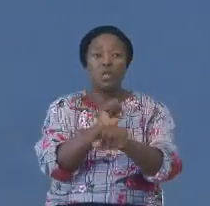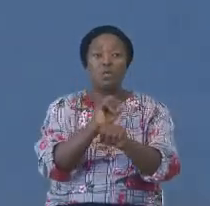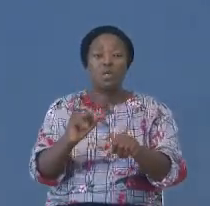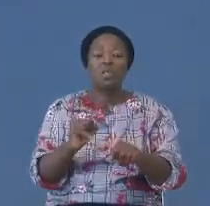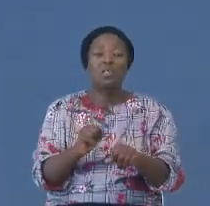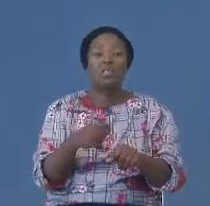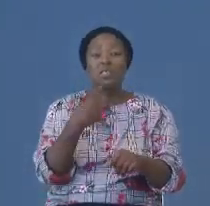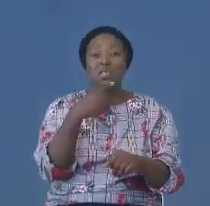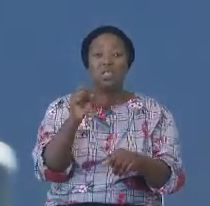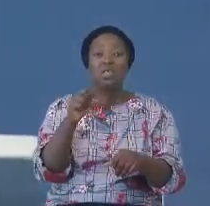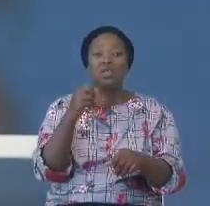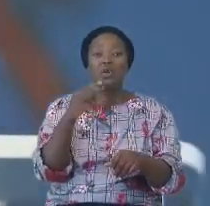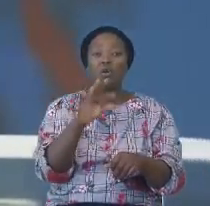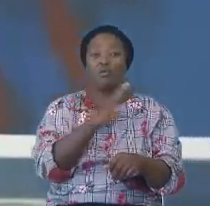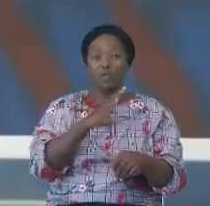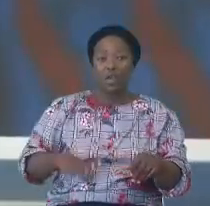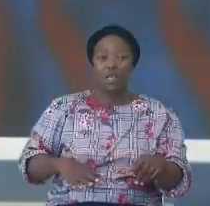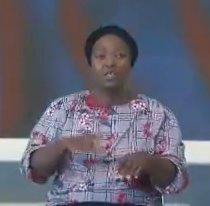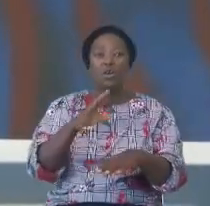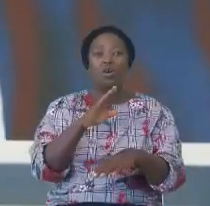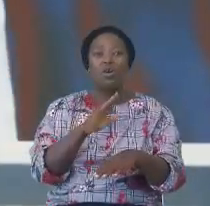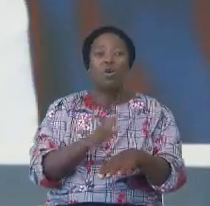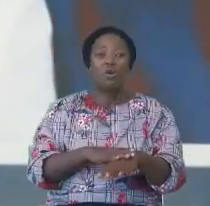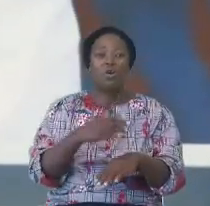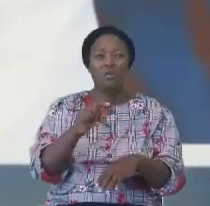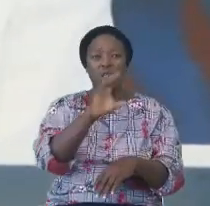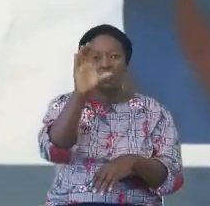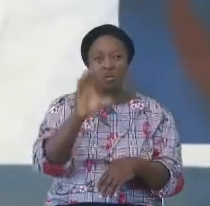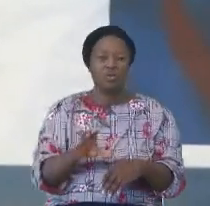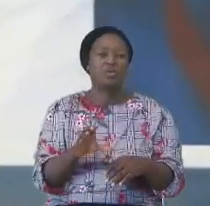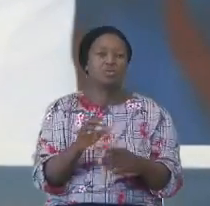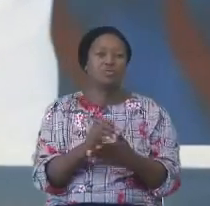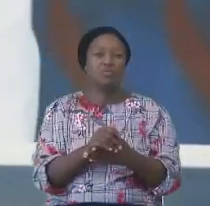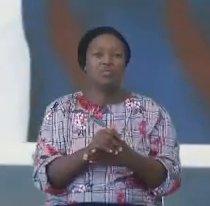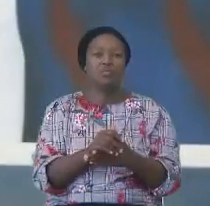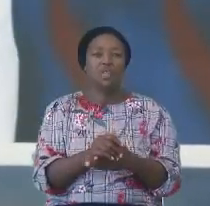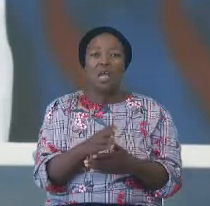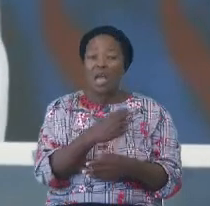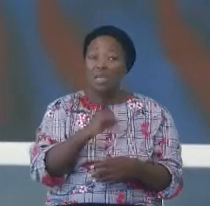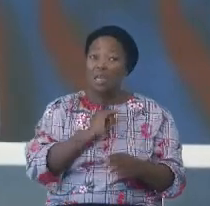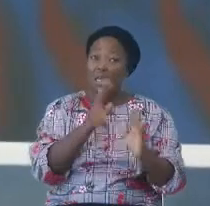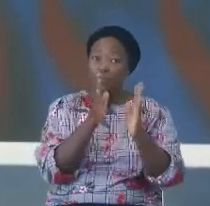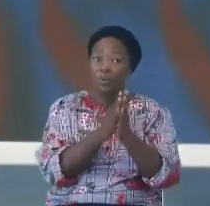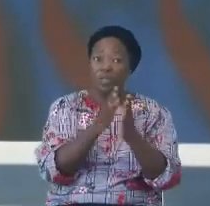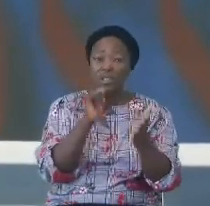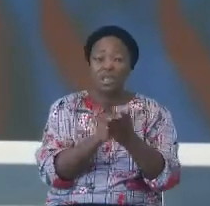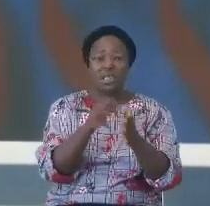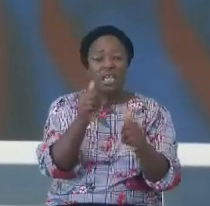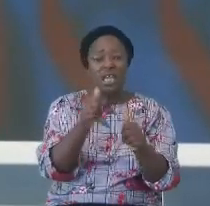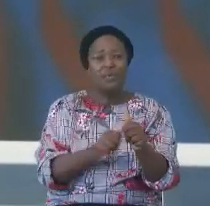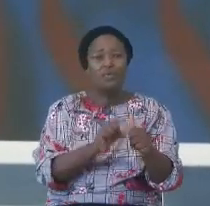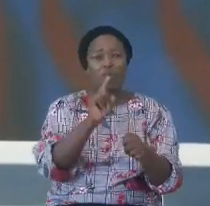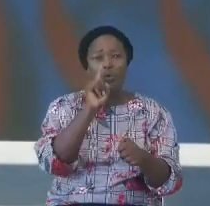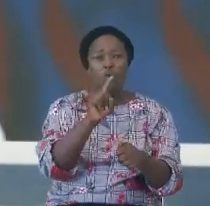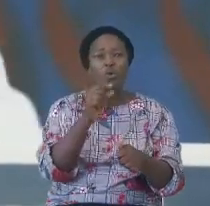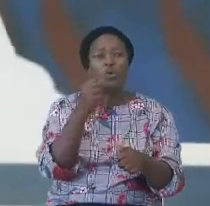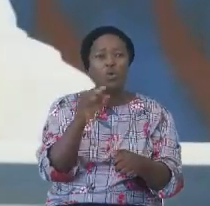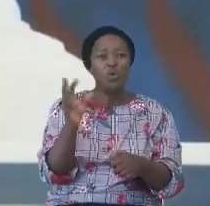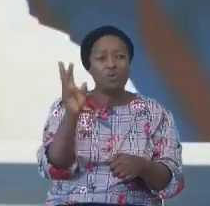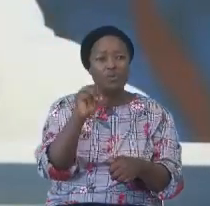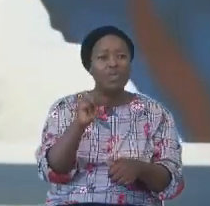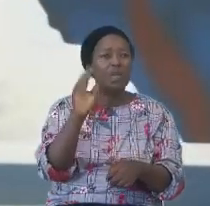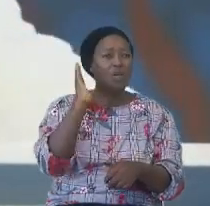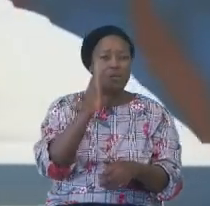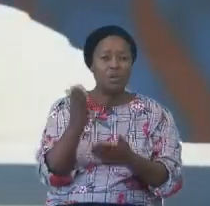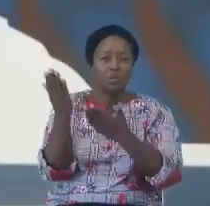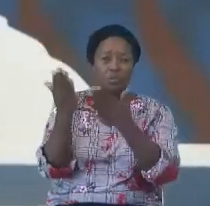7 sayings, wonder working sayings of Christ on the cross we are considering today. And